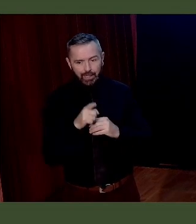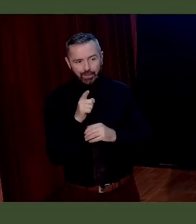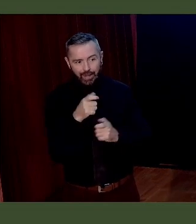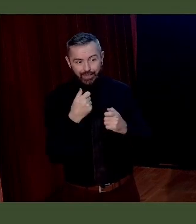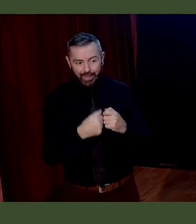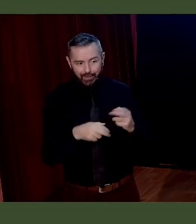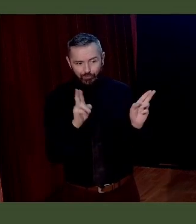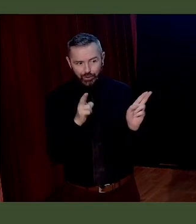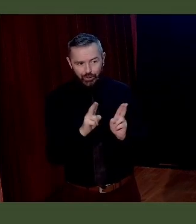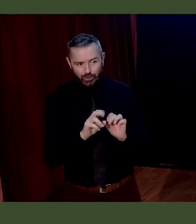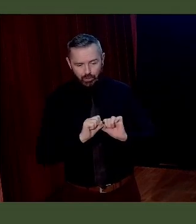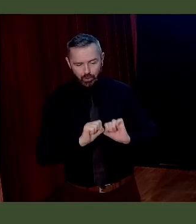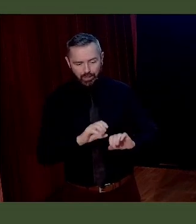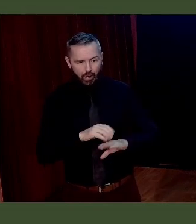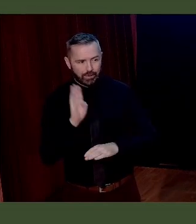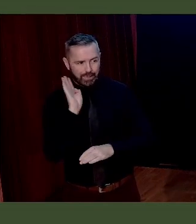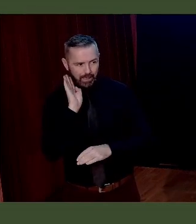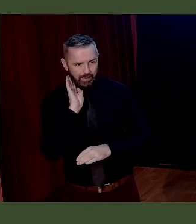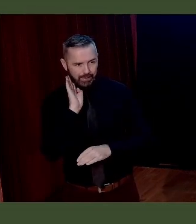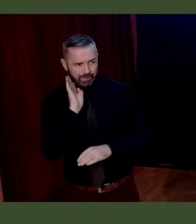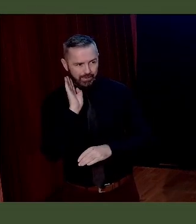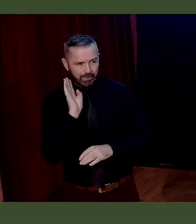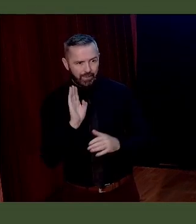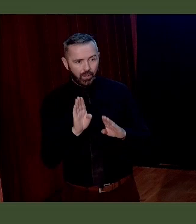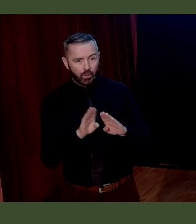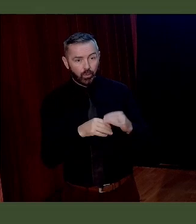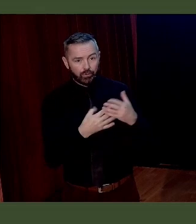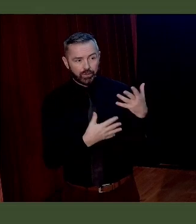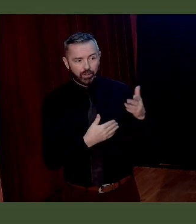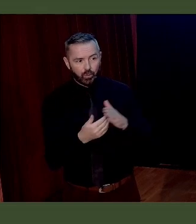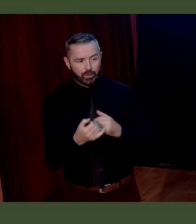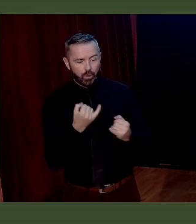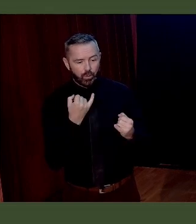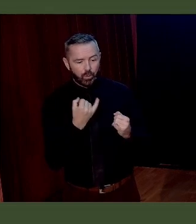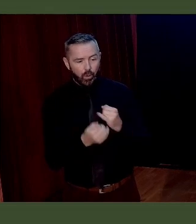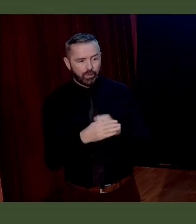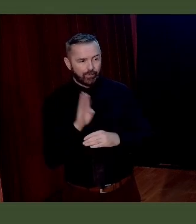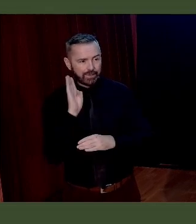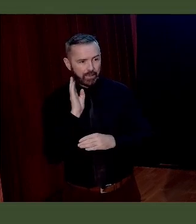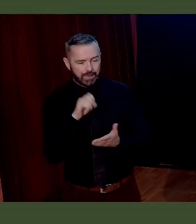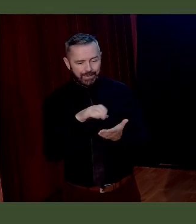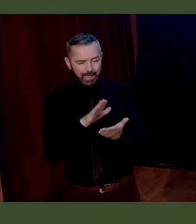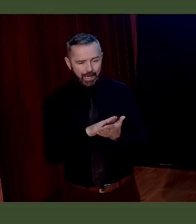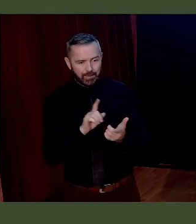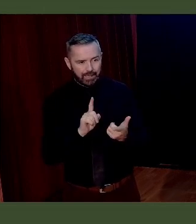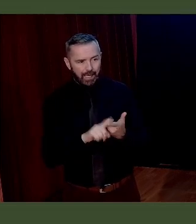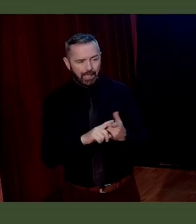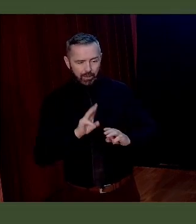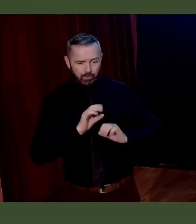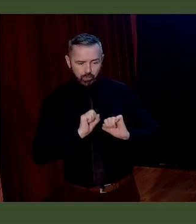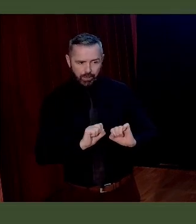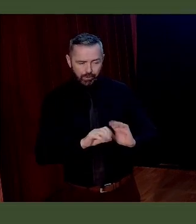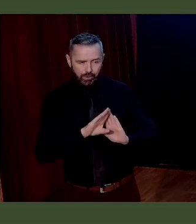going to reduce the pressure on the tenements, with the result that the worst of them would be emptied and the heat would be